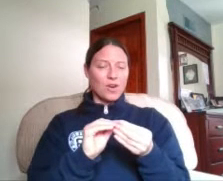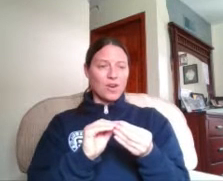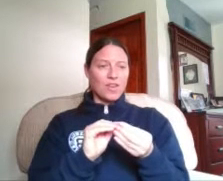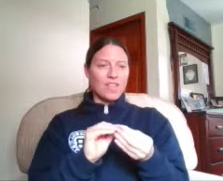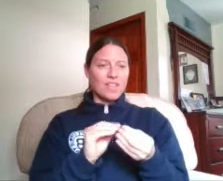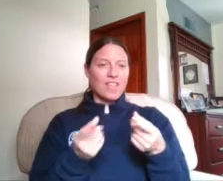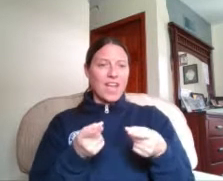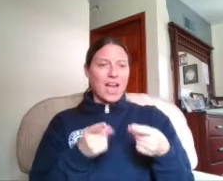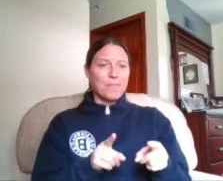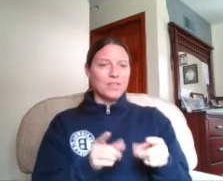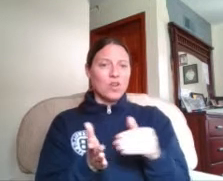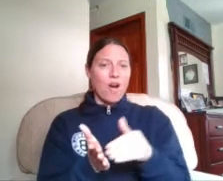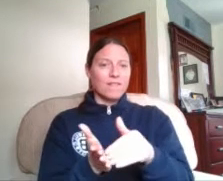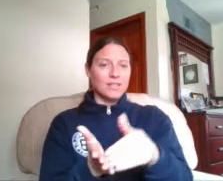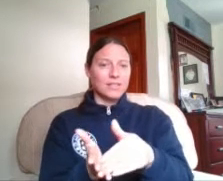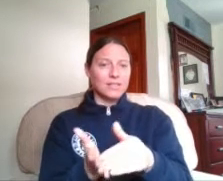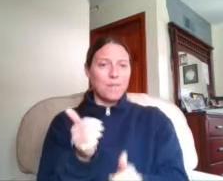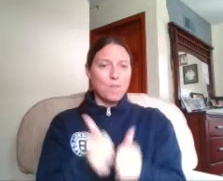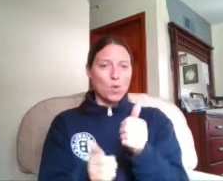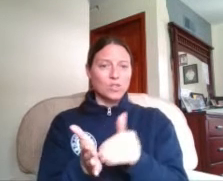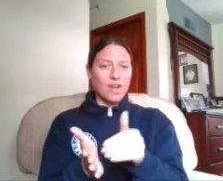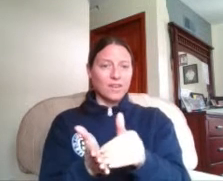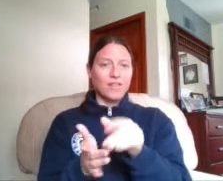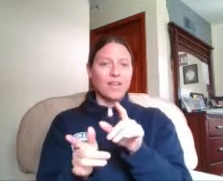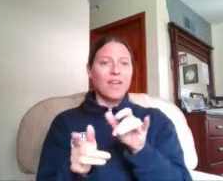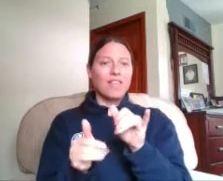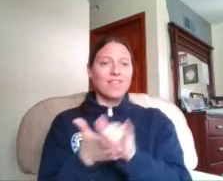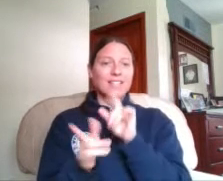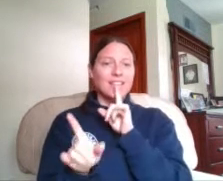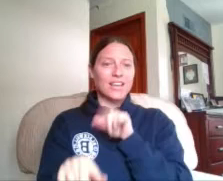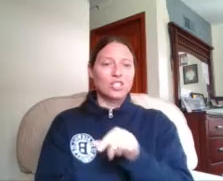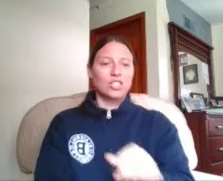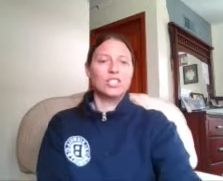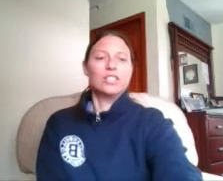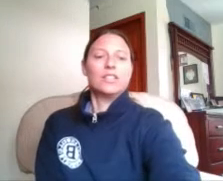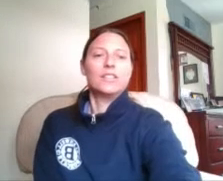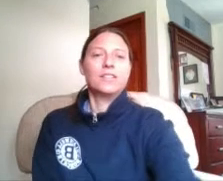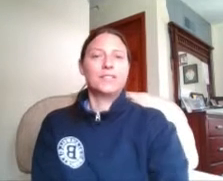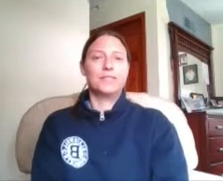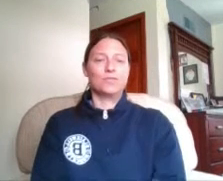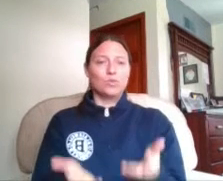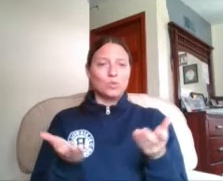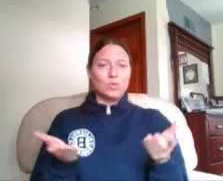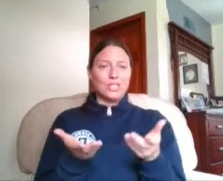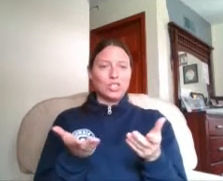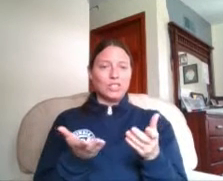occurs most often, and that will be your answer. And here is